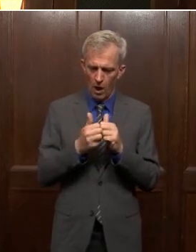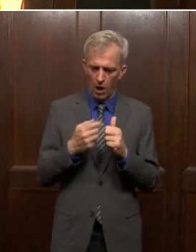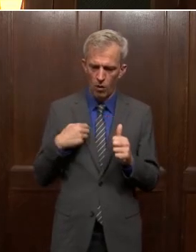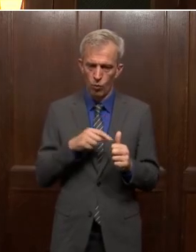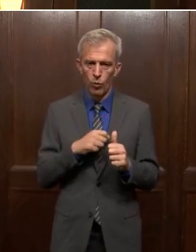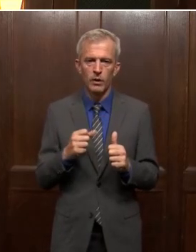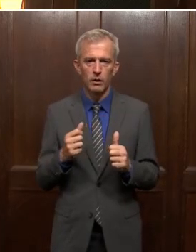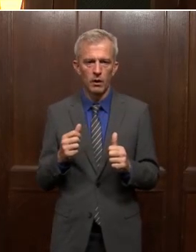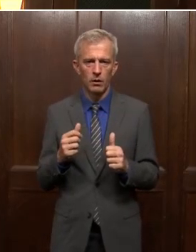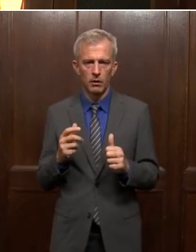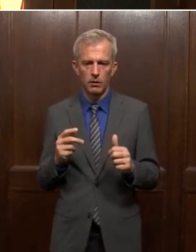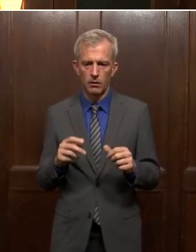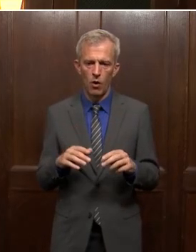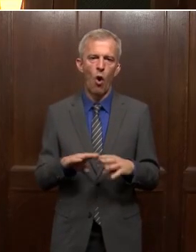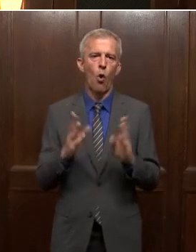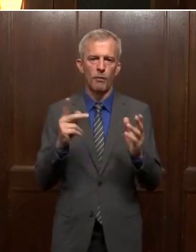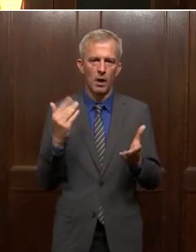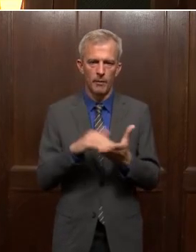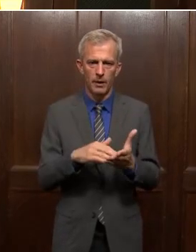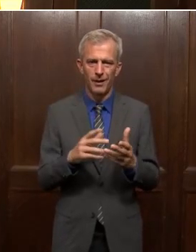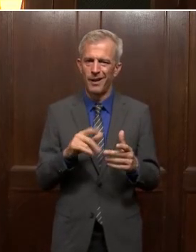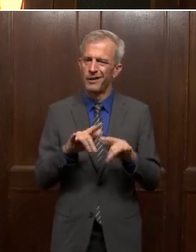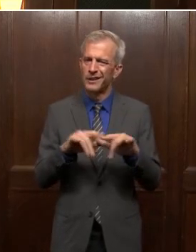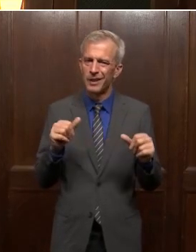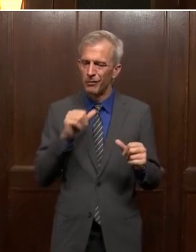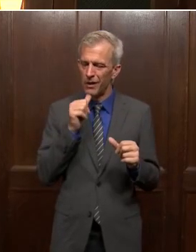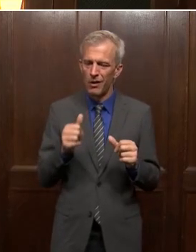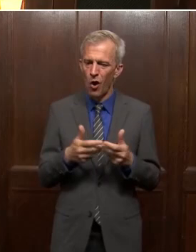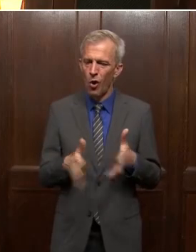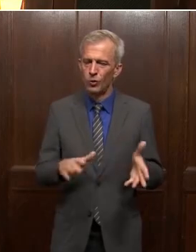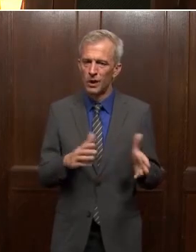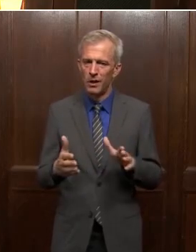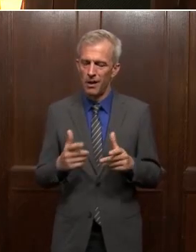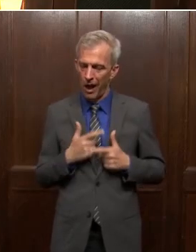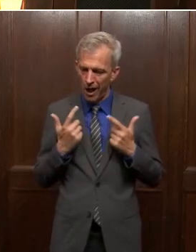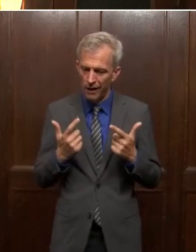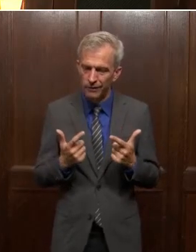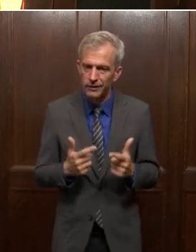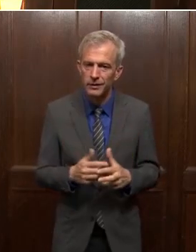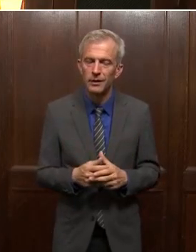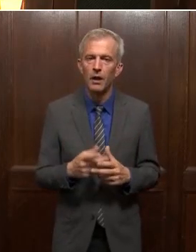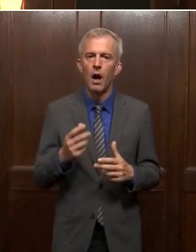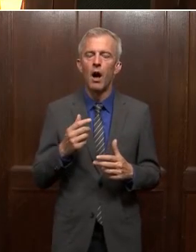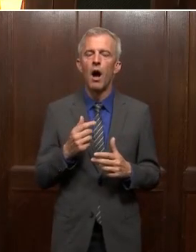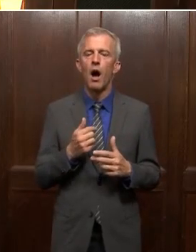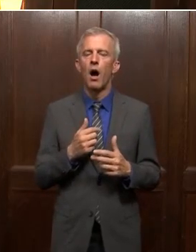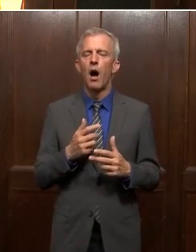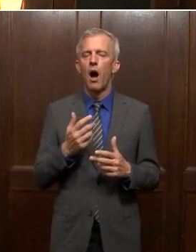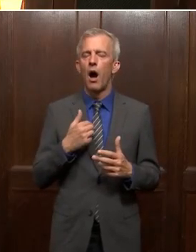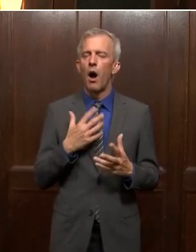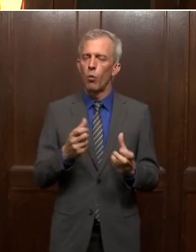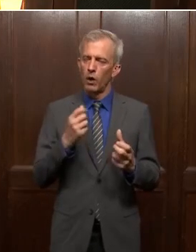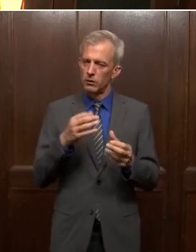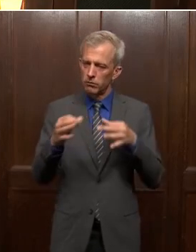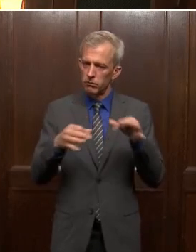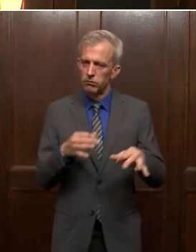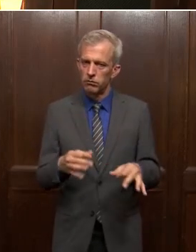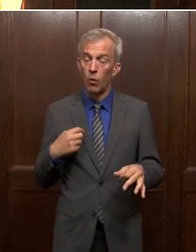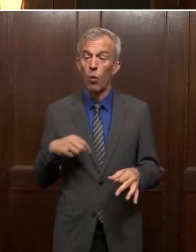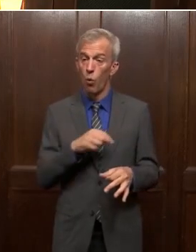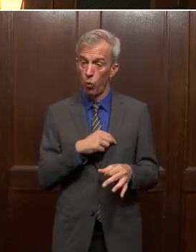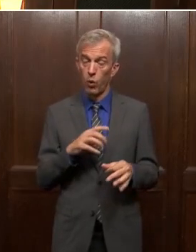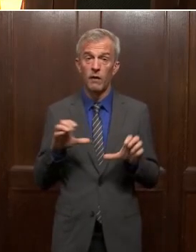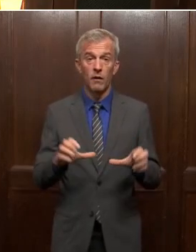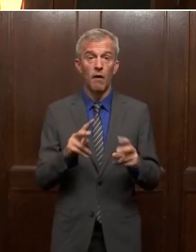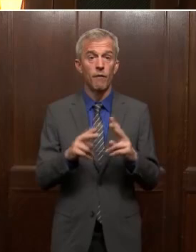We're entering a new phase of this that's going to be kind of tough. So I want to take a moment here for everybody listening to explain this. You know, we've done really well.